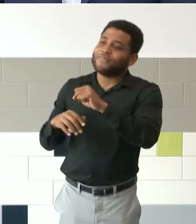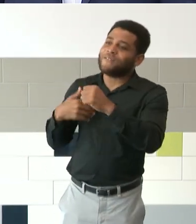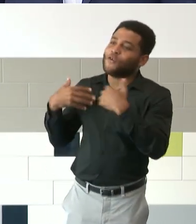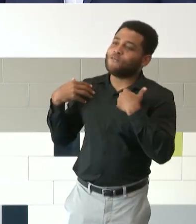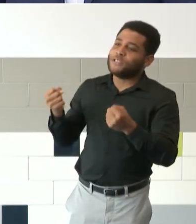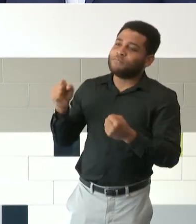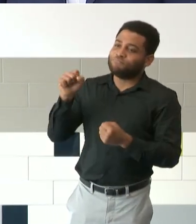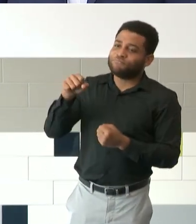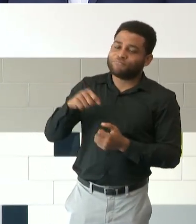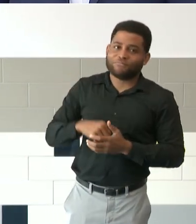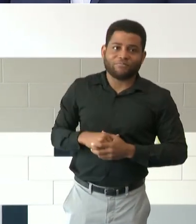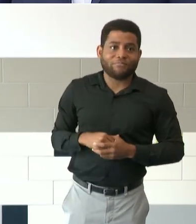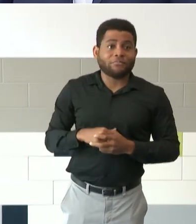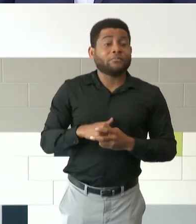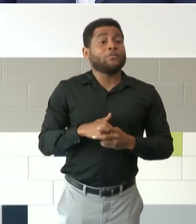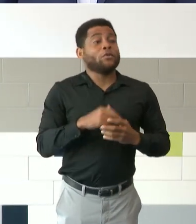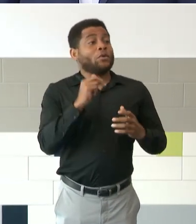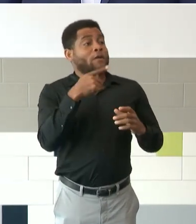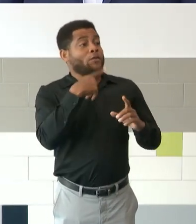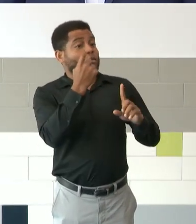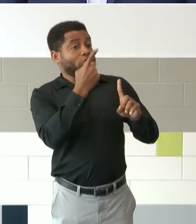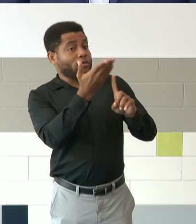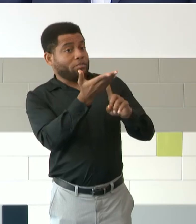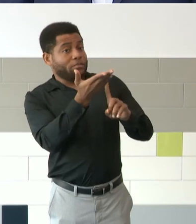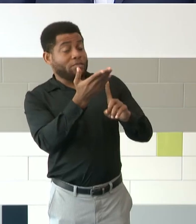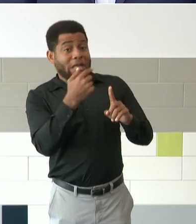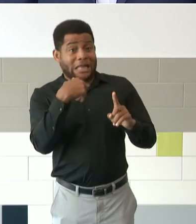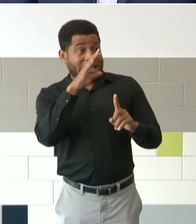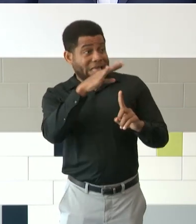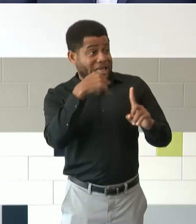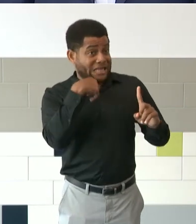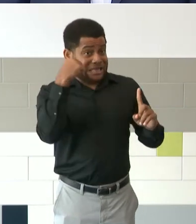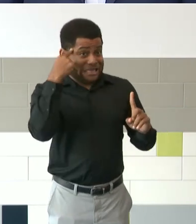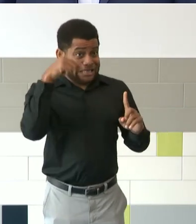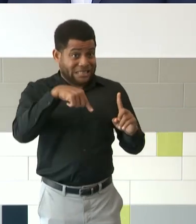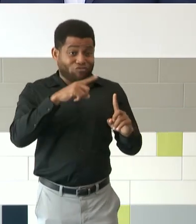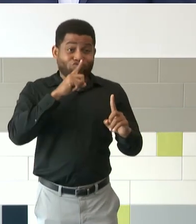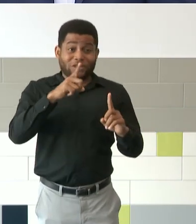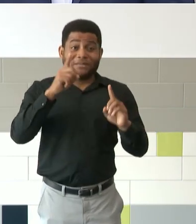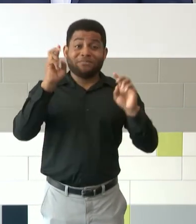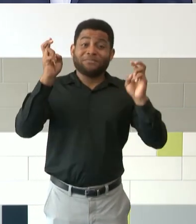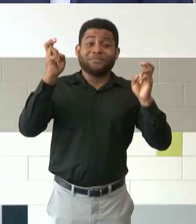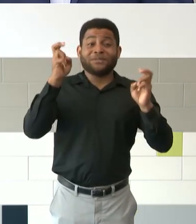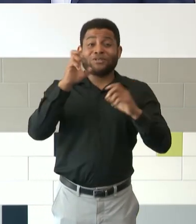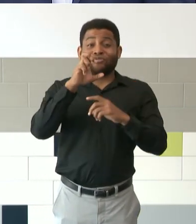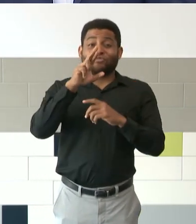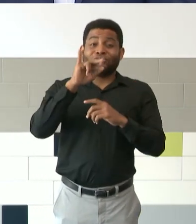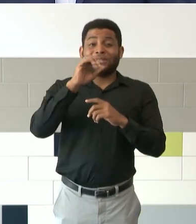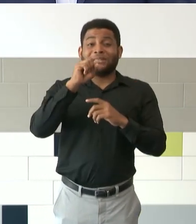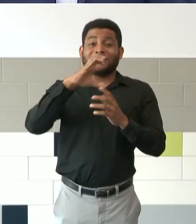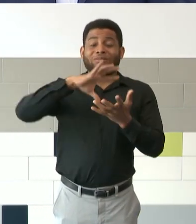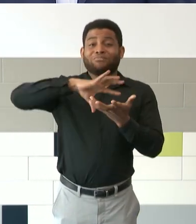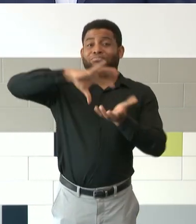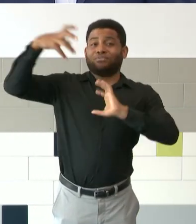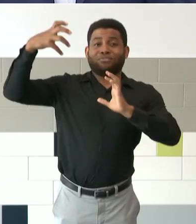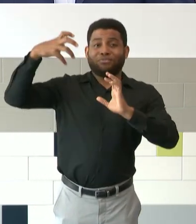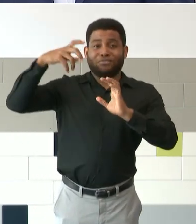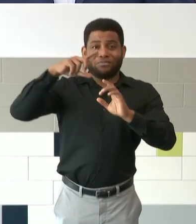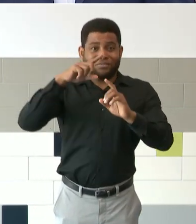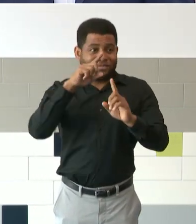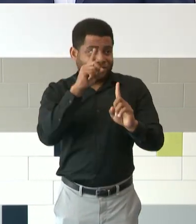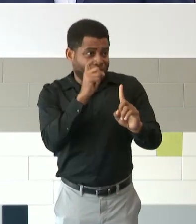that, do you think it's in crisis? Do you always see it's in crisis? Yeah, I think that we have to